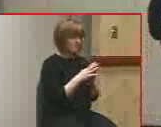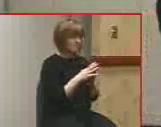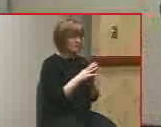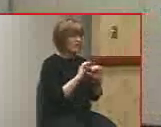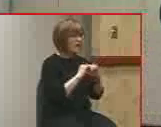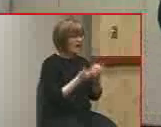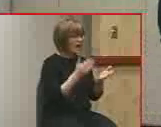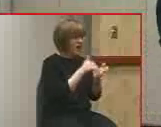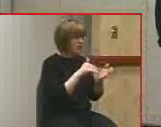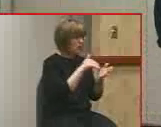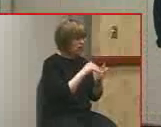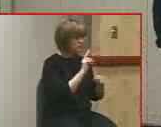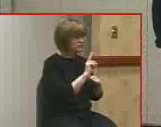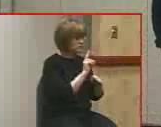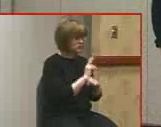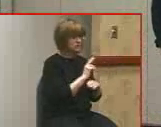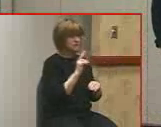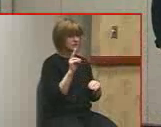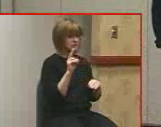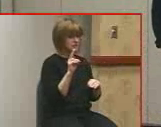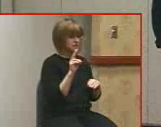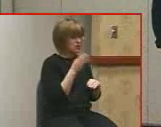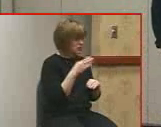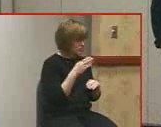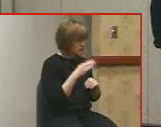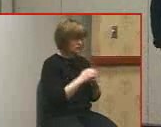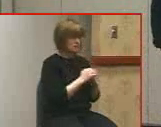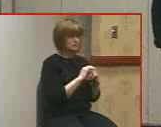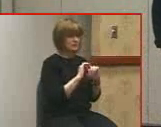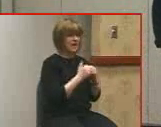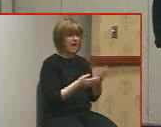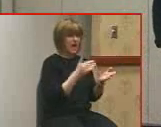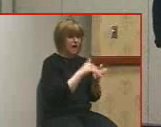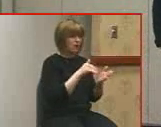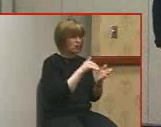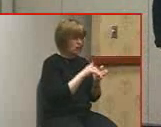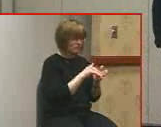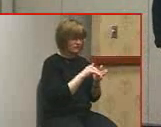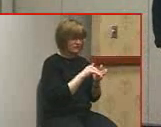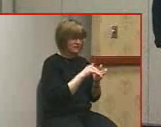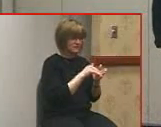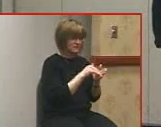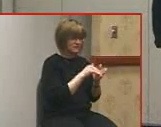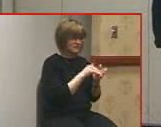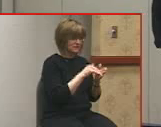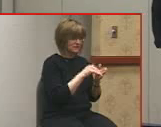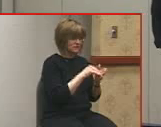How often she uses the blue? How often she makes her signal?